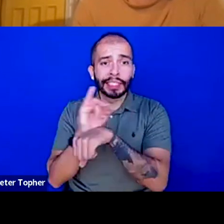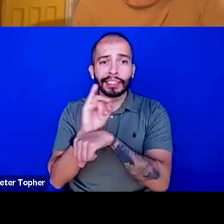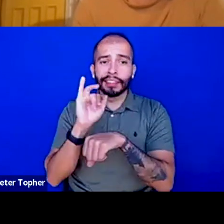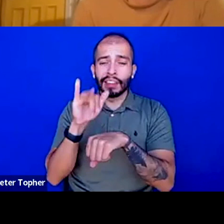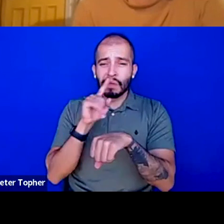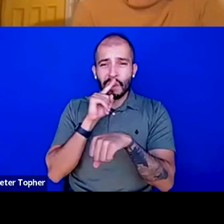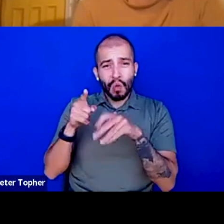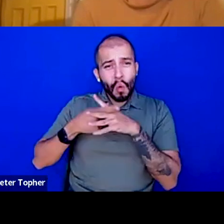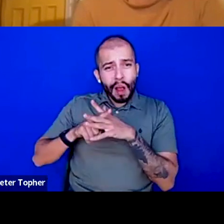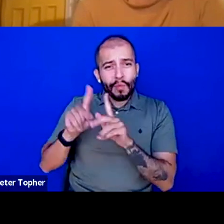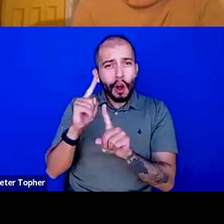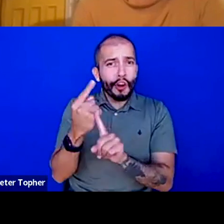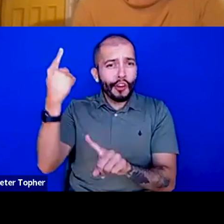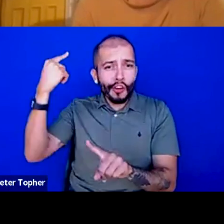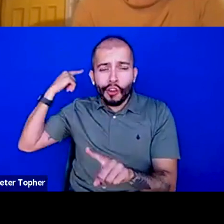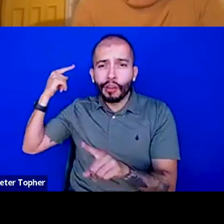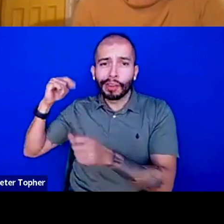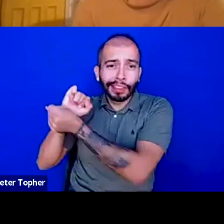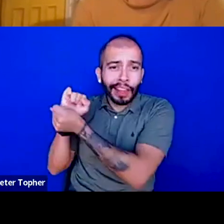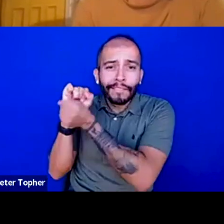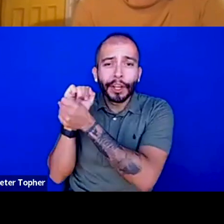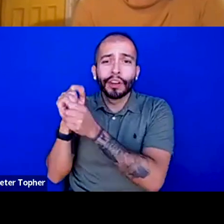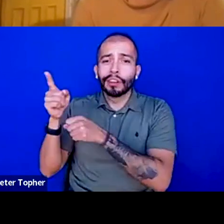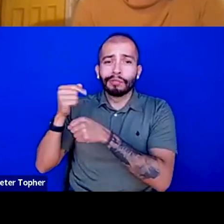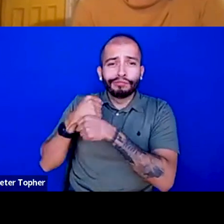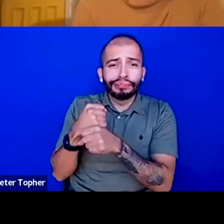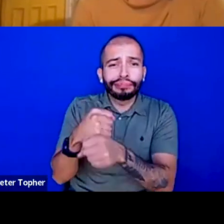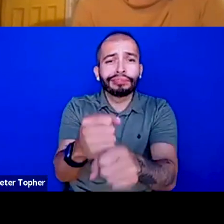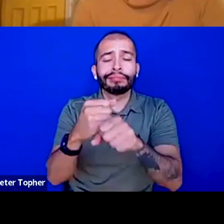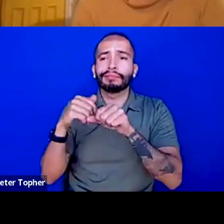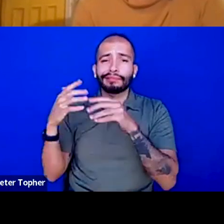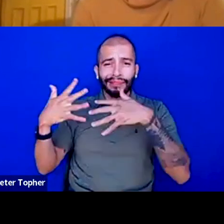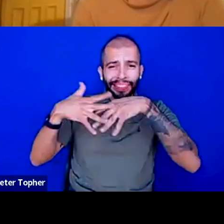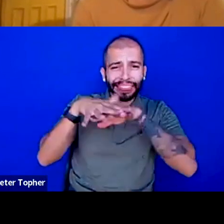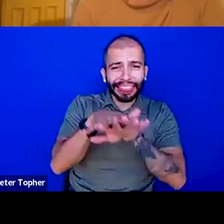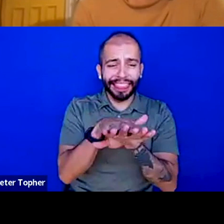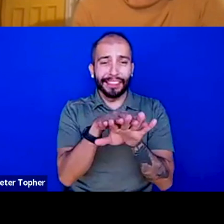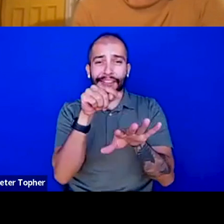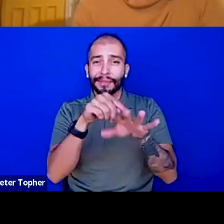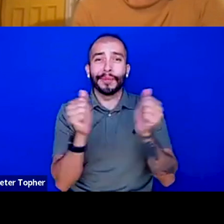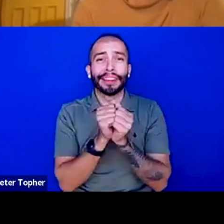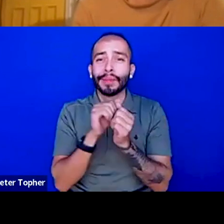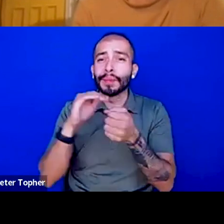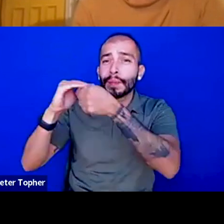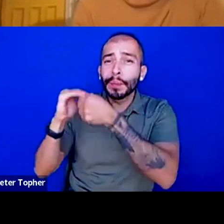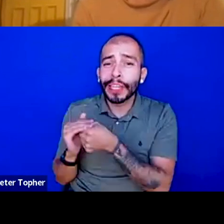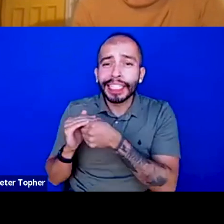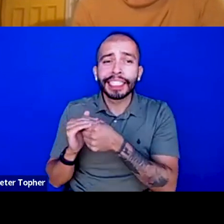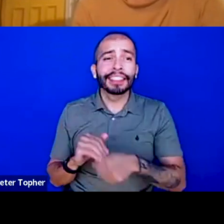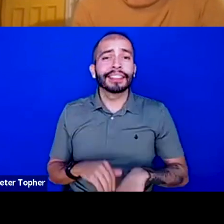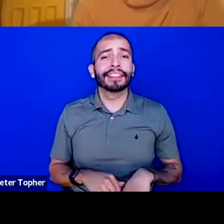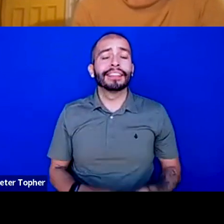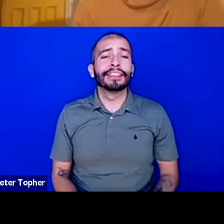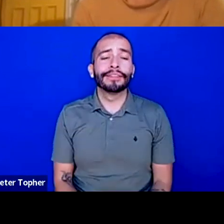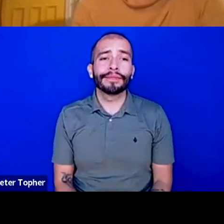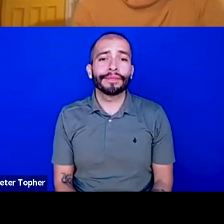of repression and the forms of sanism, and ultimately the kinds of mass tools of surveillance that